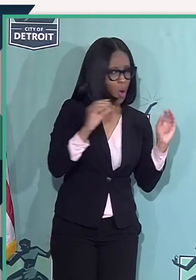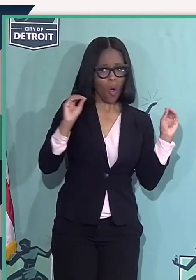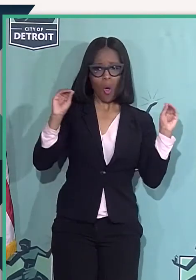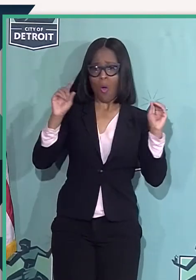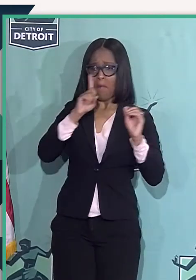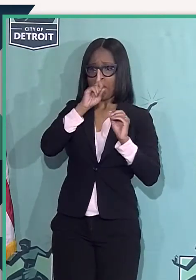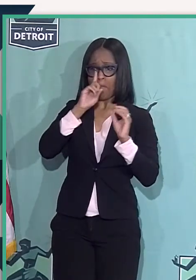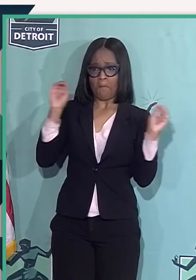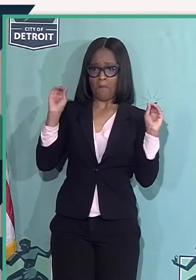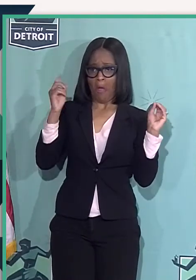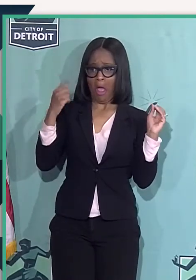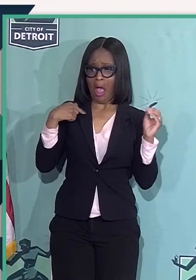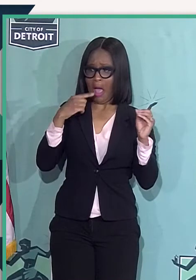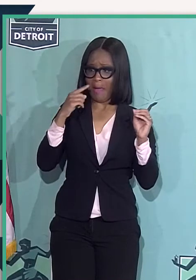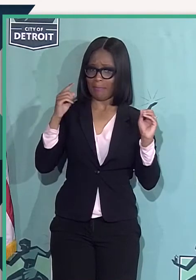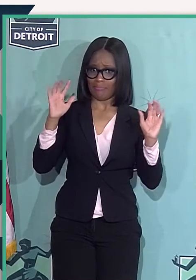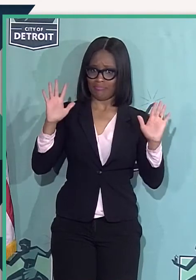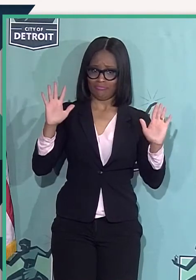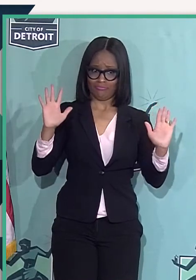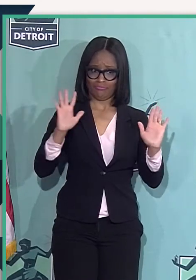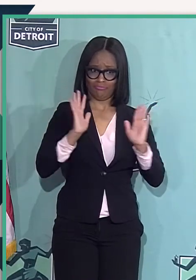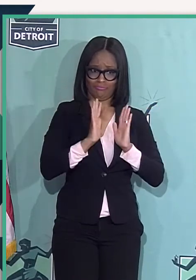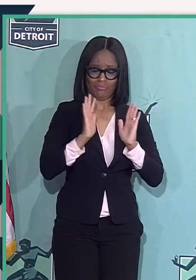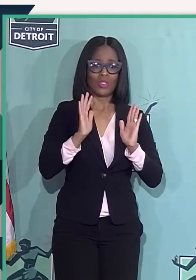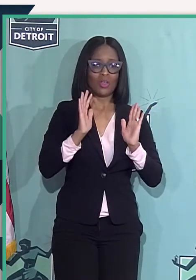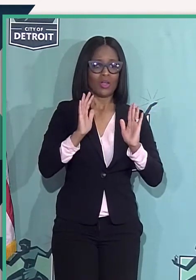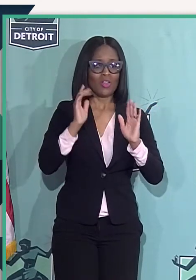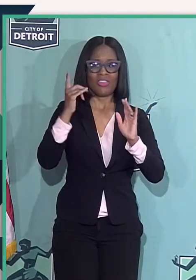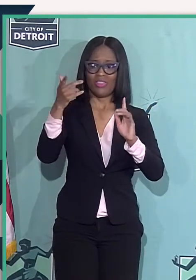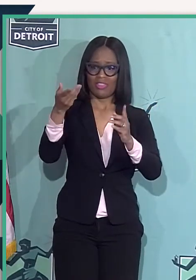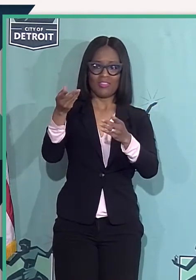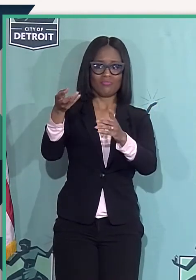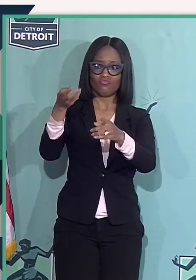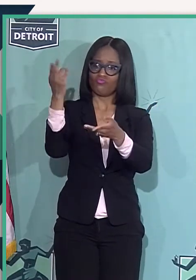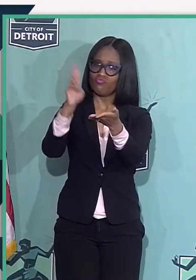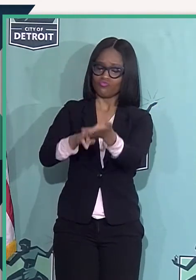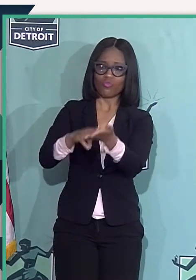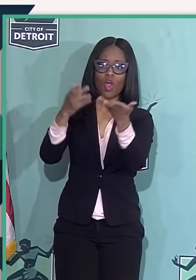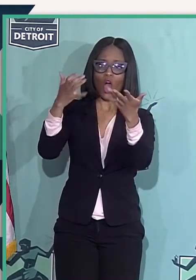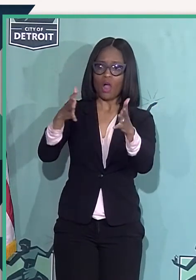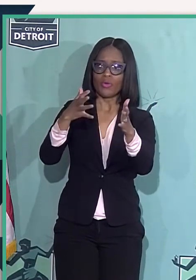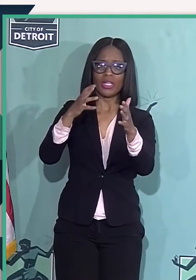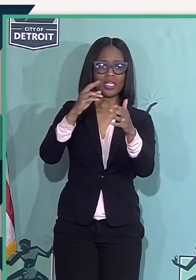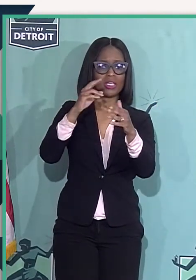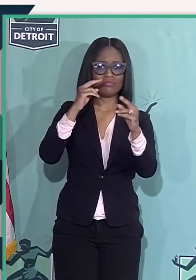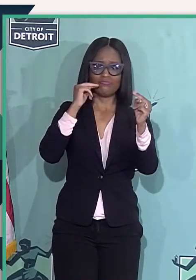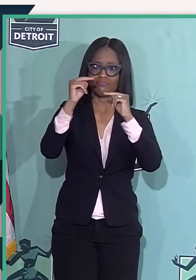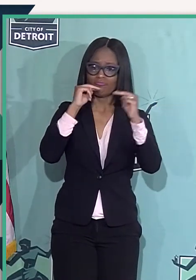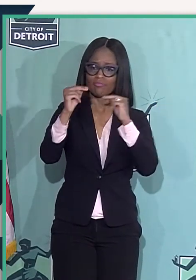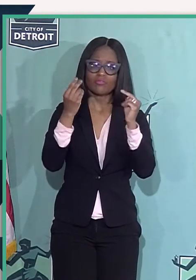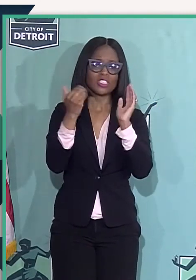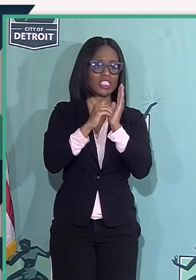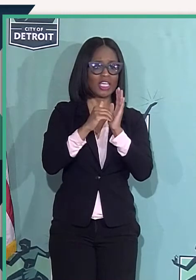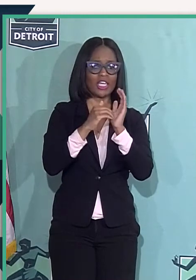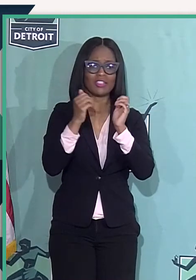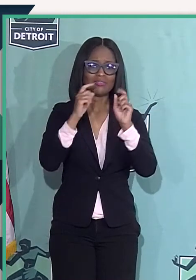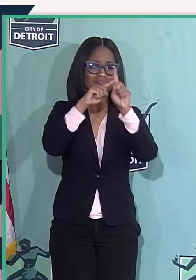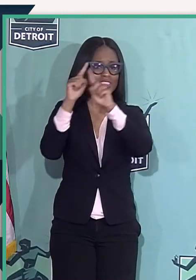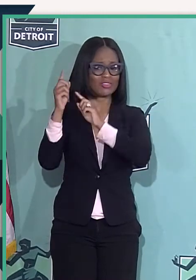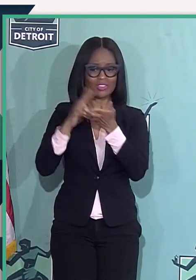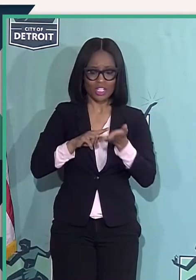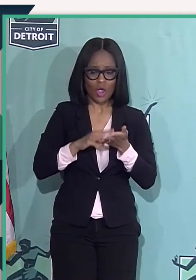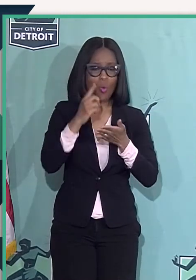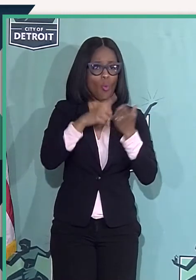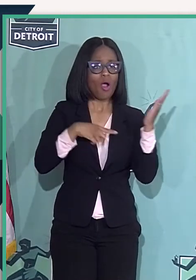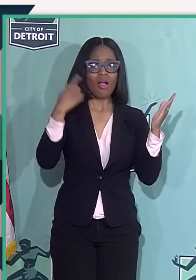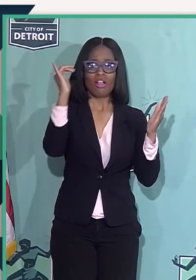Okay. Well, we know that we have, with procurement, they have already started renegotiating all types of contracts with their dealings with the city and what that